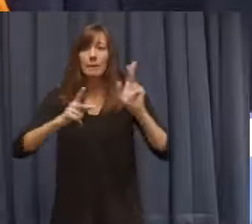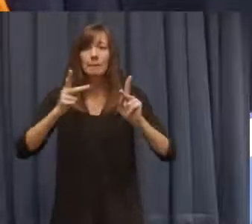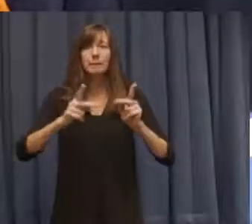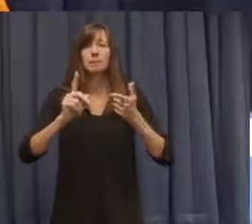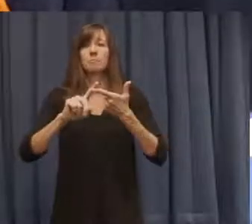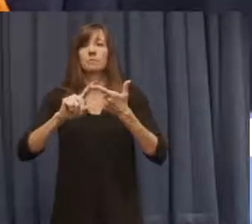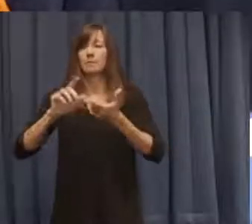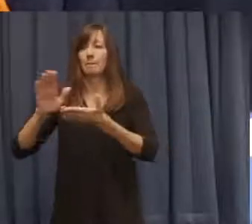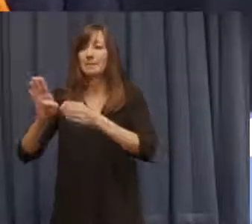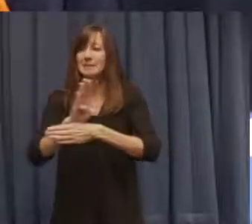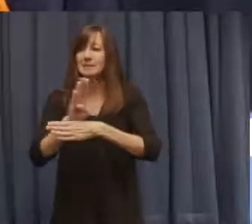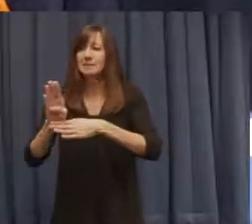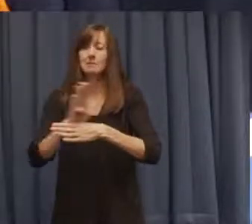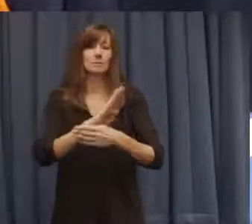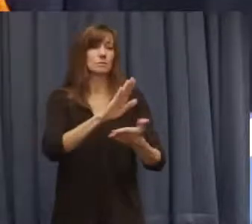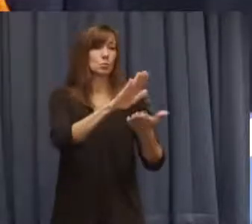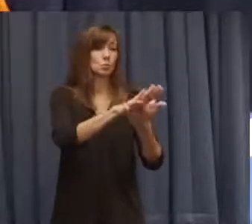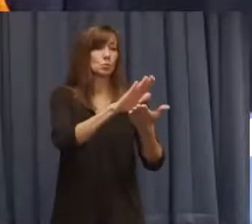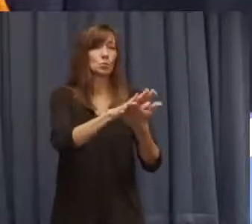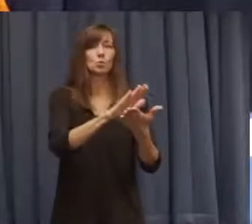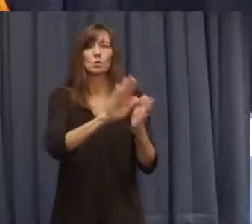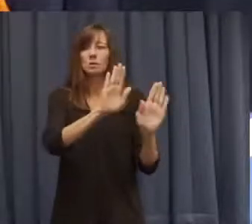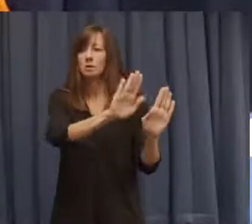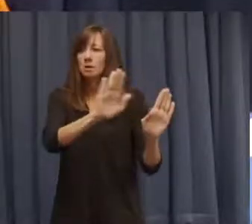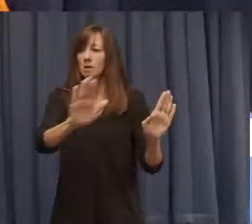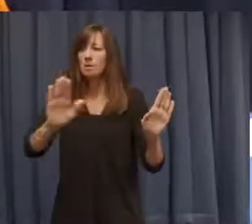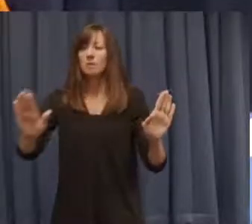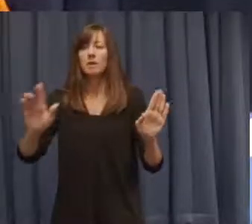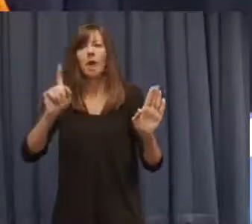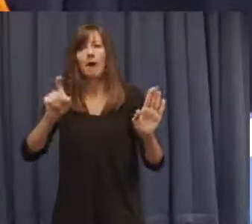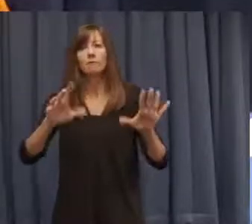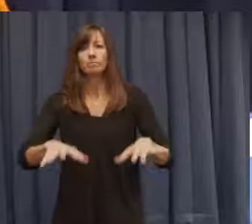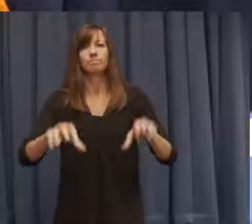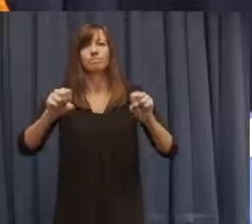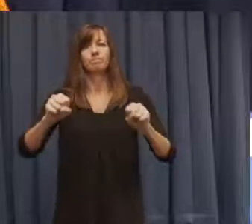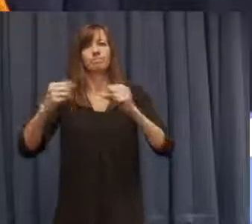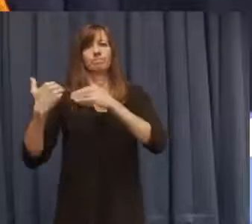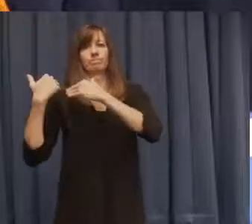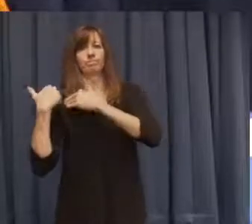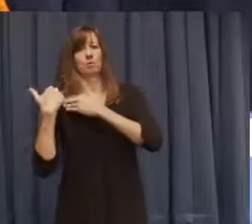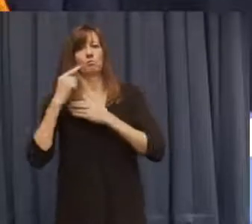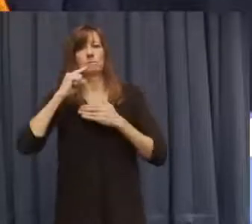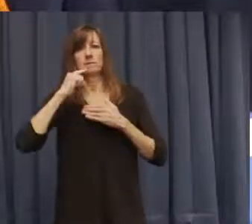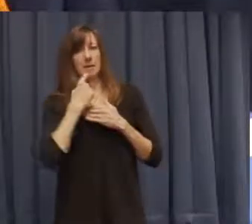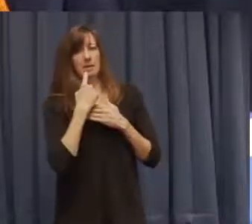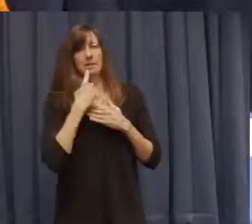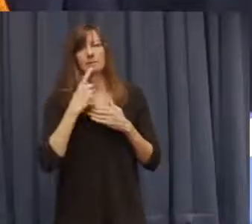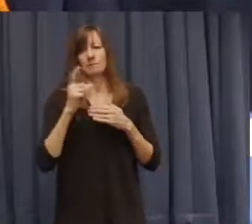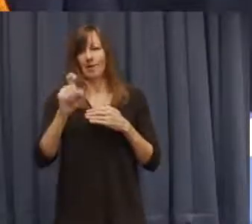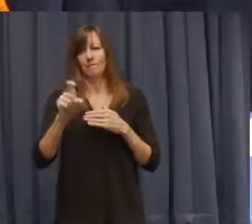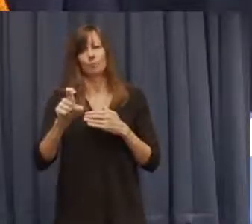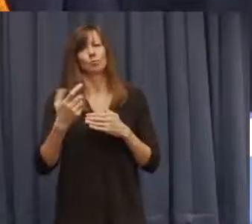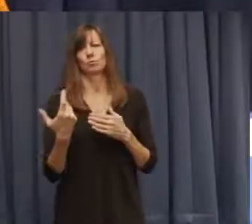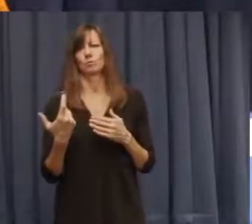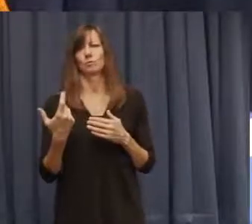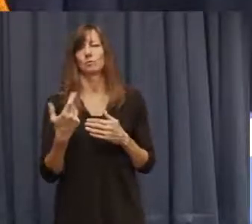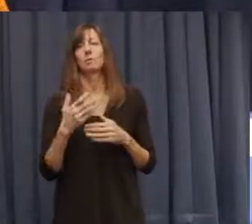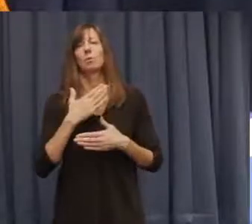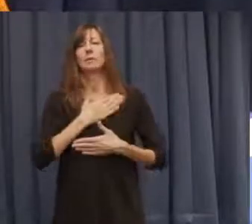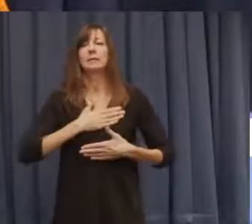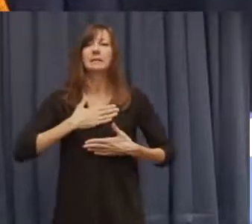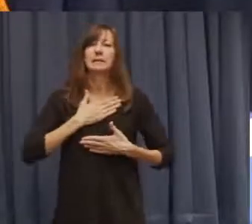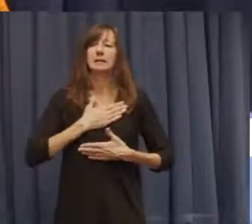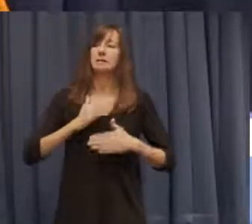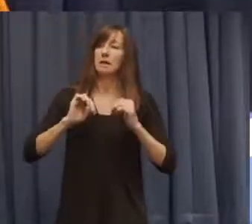take this and how we follow through on those guidelines. So please, please, please continue